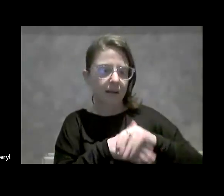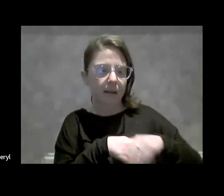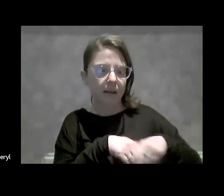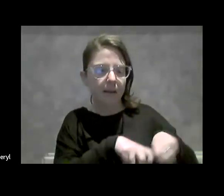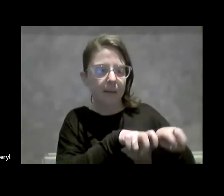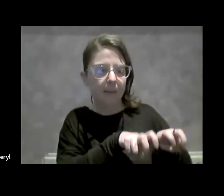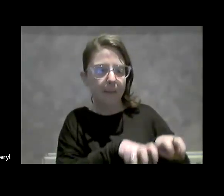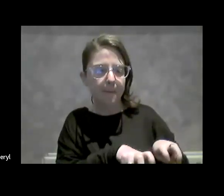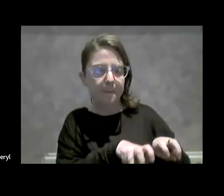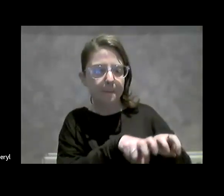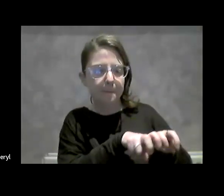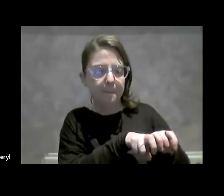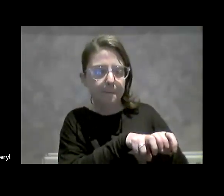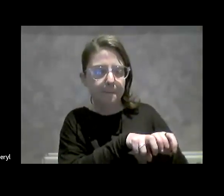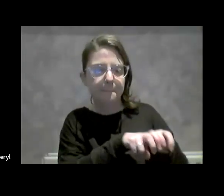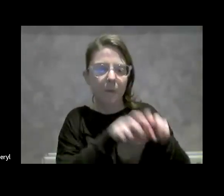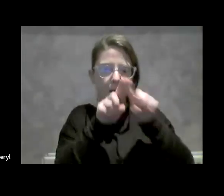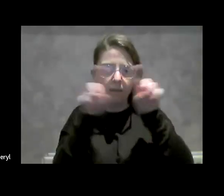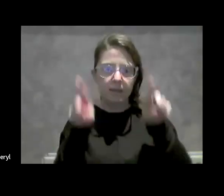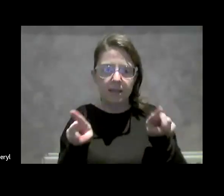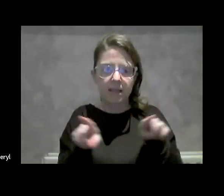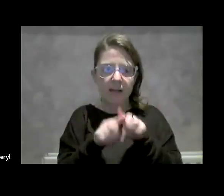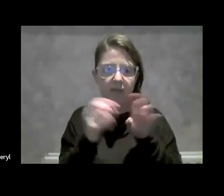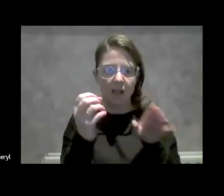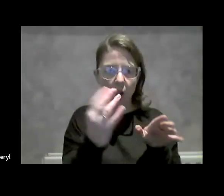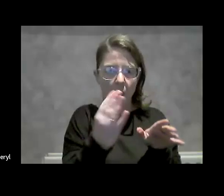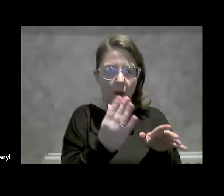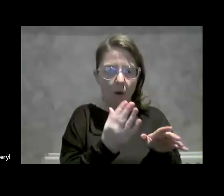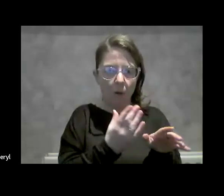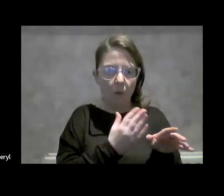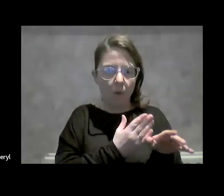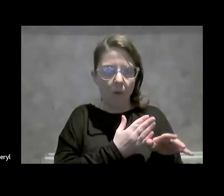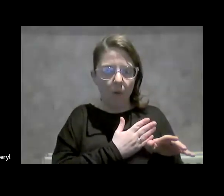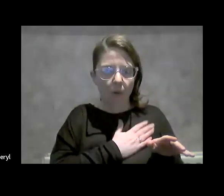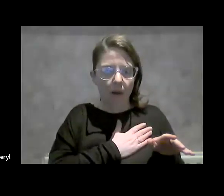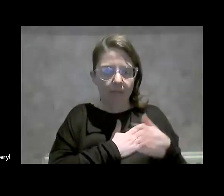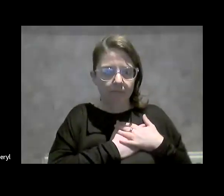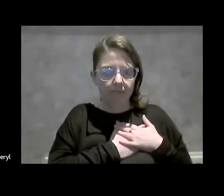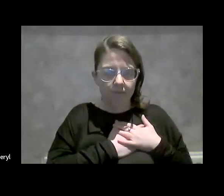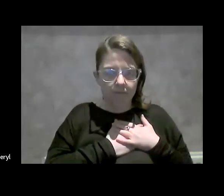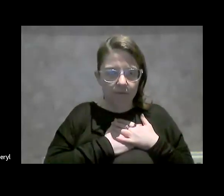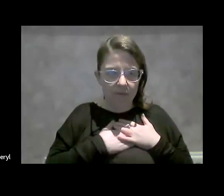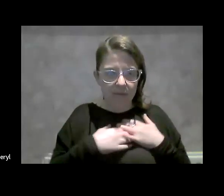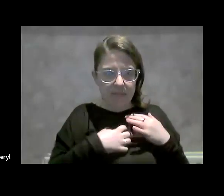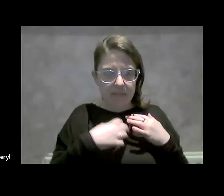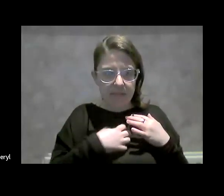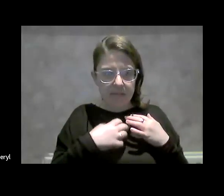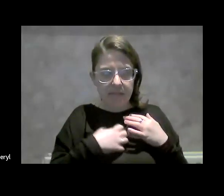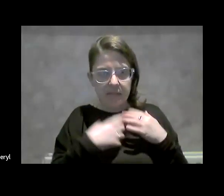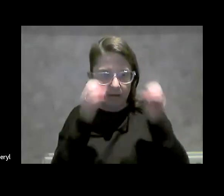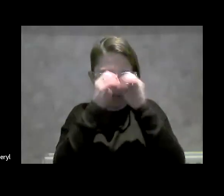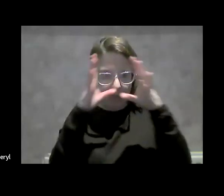touching skin under the TV's glow, my hand brushing my own jaw like a lover I was too afraid to imagine.